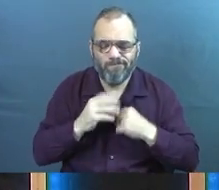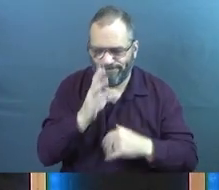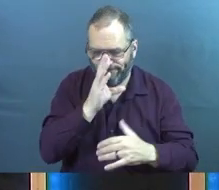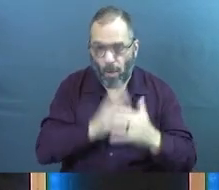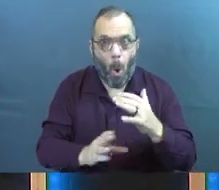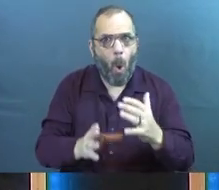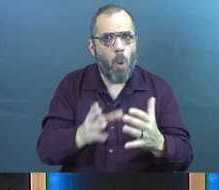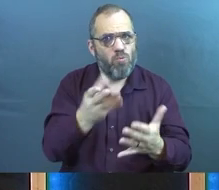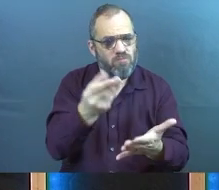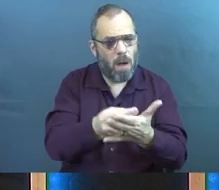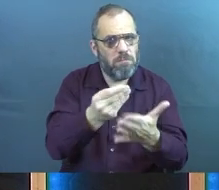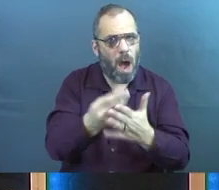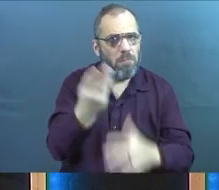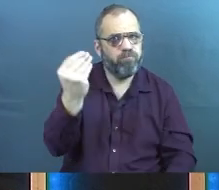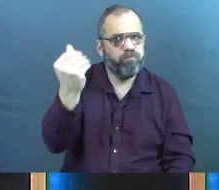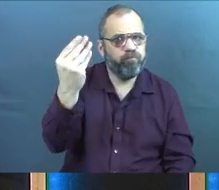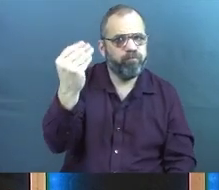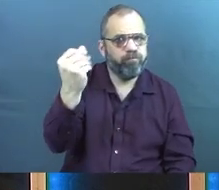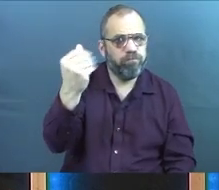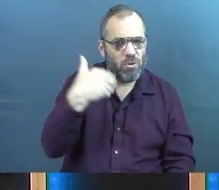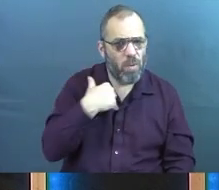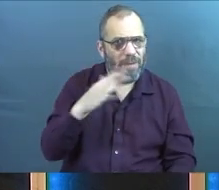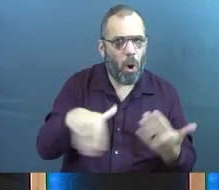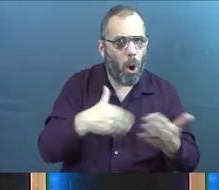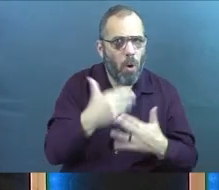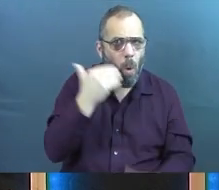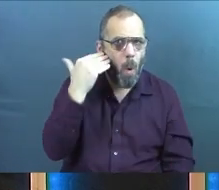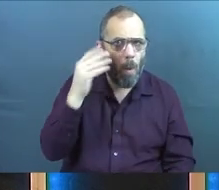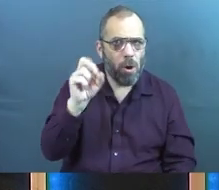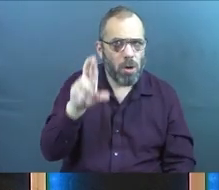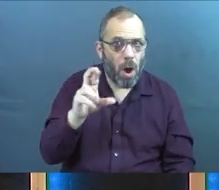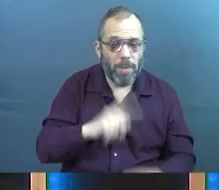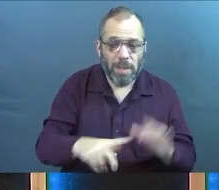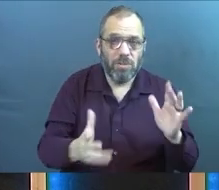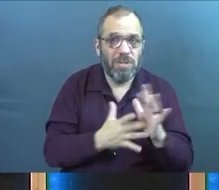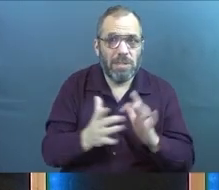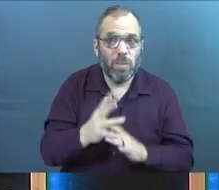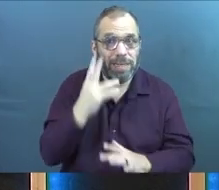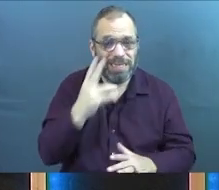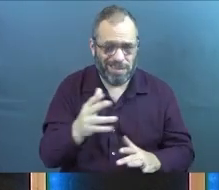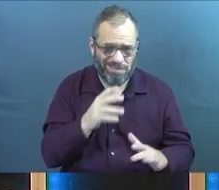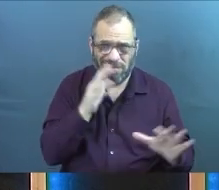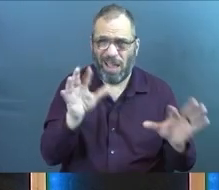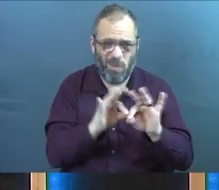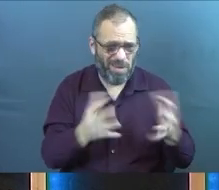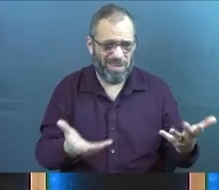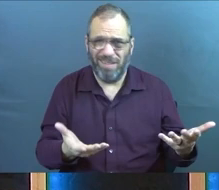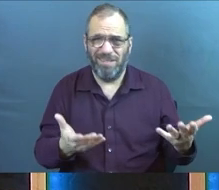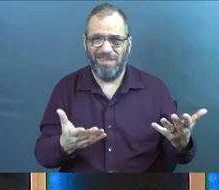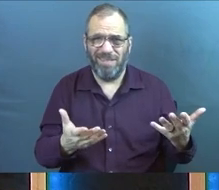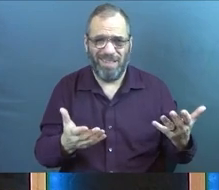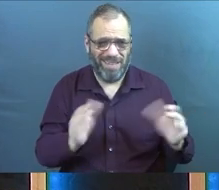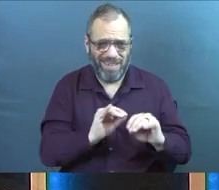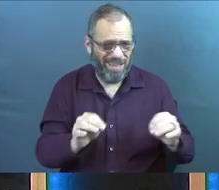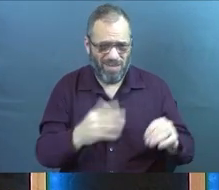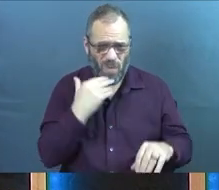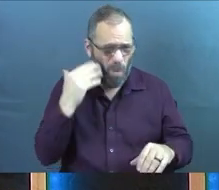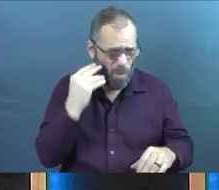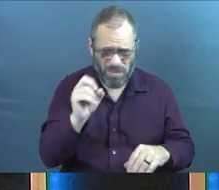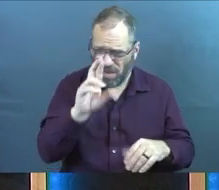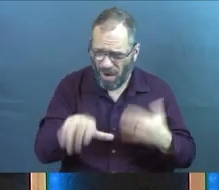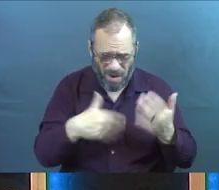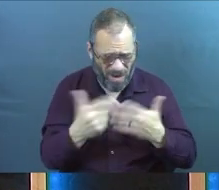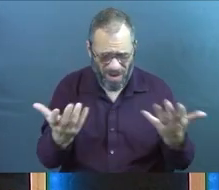may be the rich man. We may have all the things. But maybe Jesus wants us to see that it's not worth it. That none of those things compare